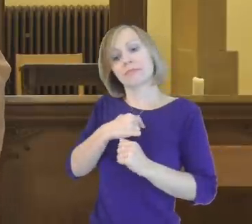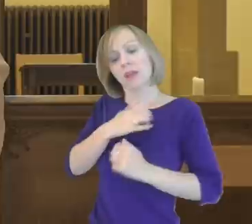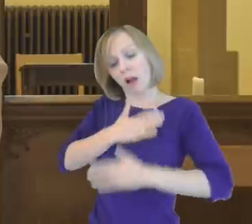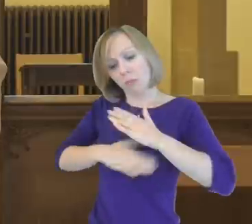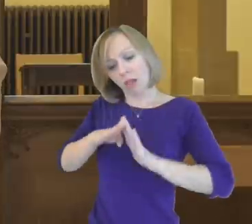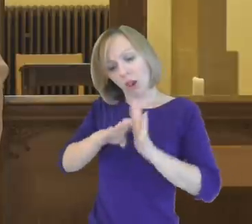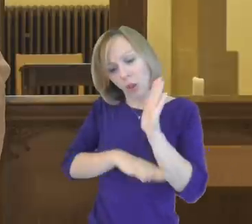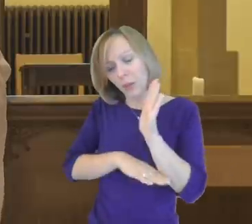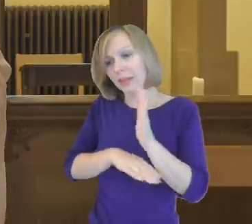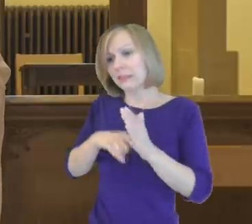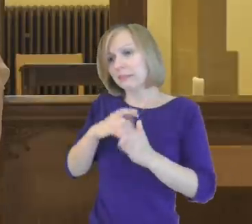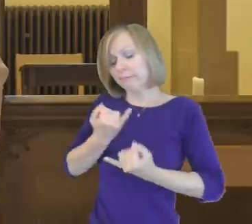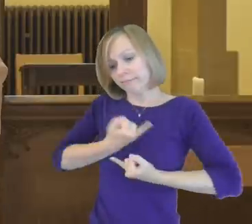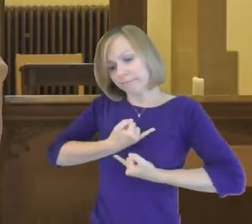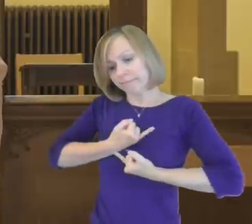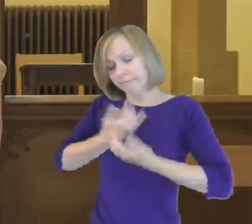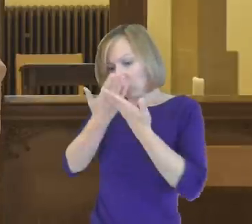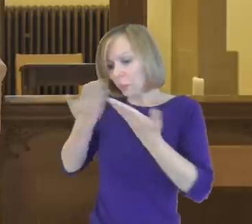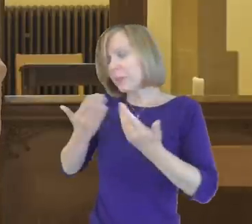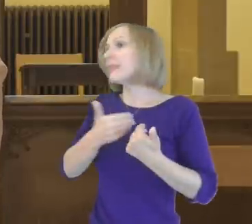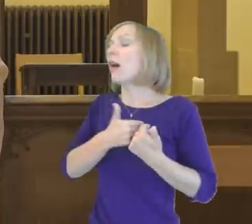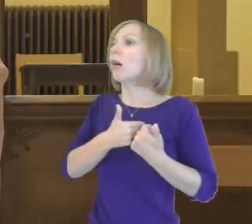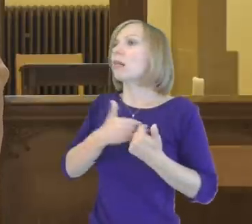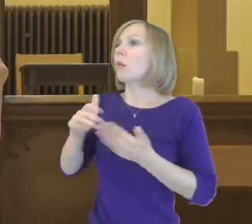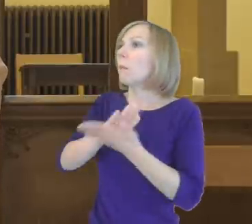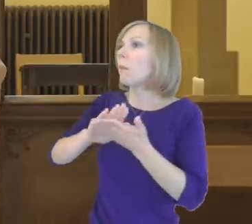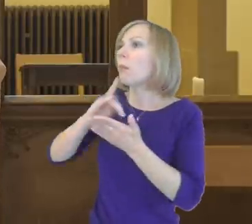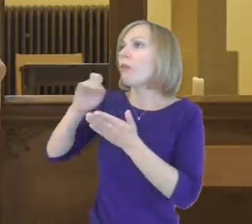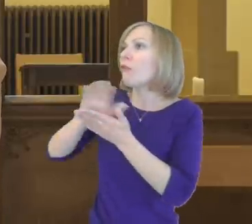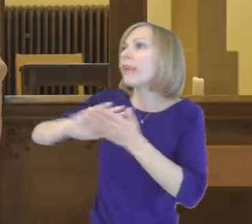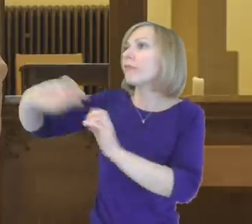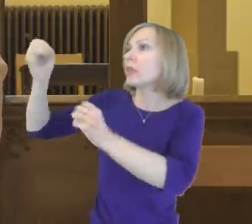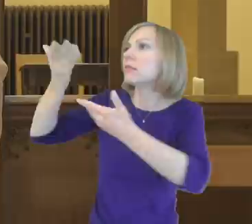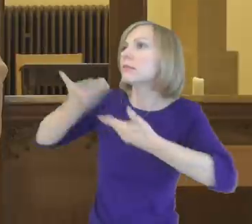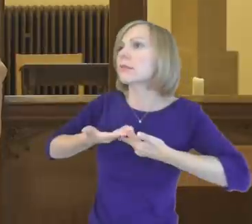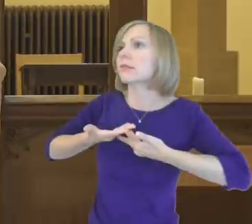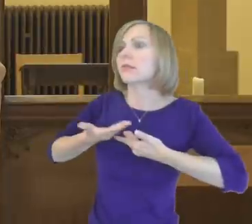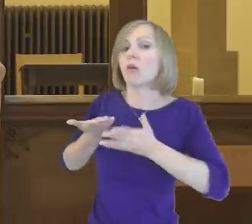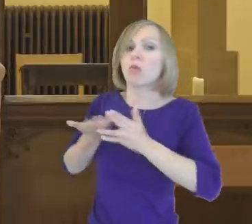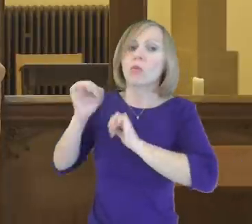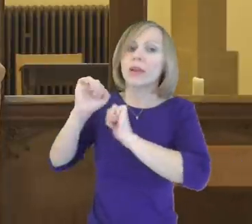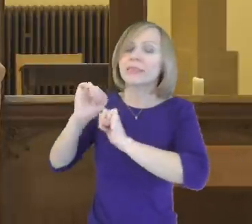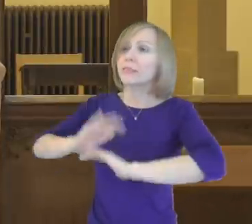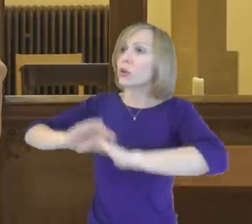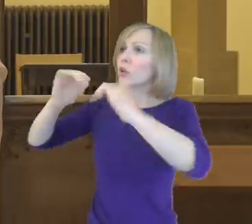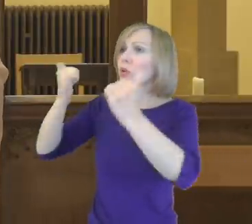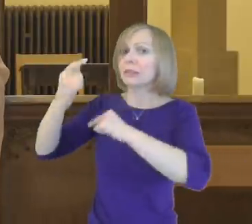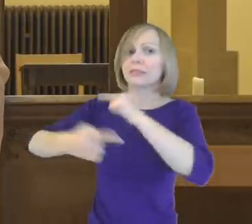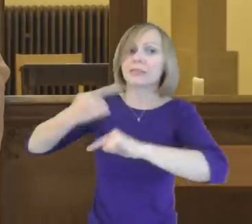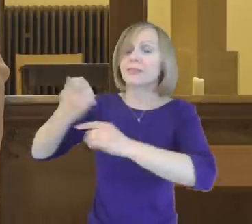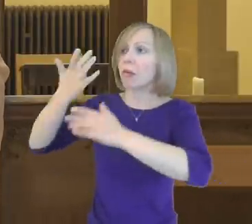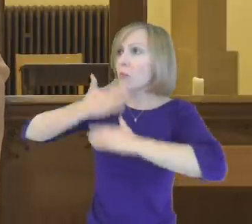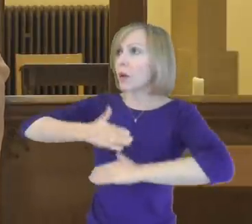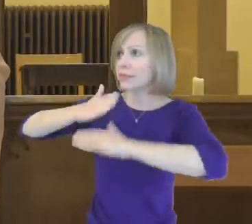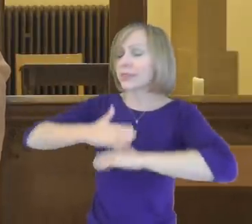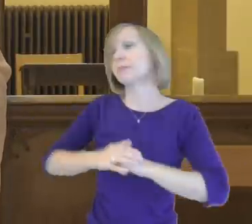lowly, penitent, and obedient heart, to the end that we may obtain forgiveness of the same by his infinite goodness and